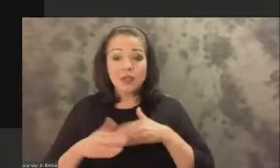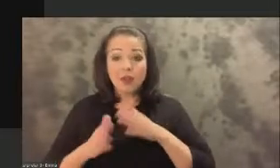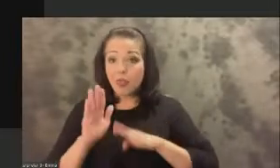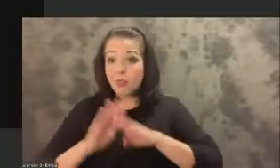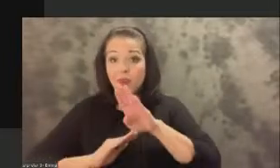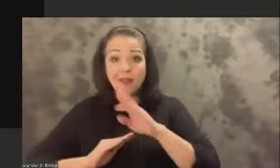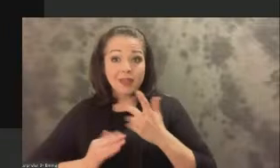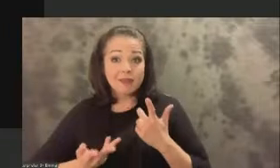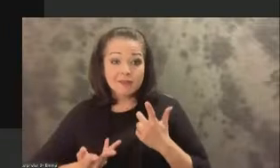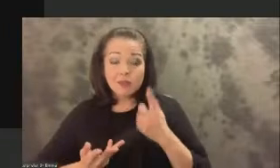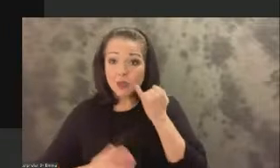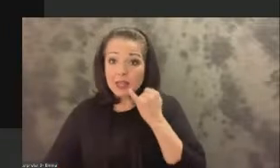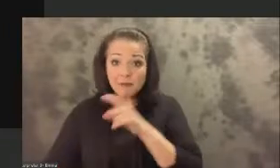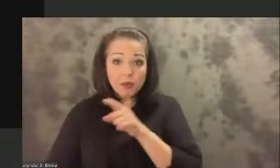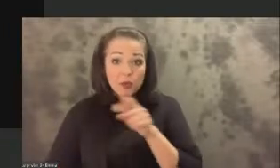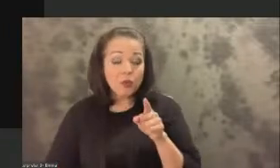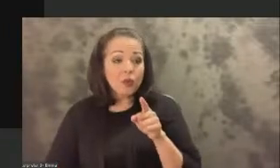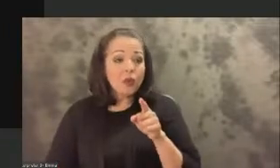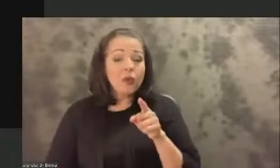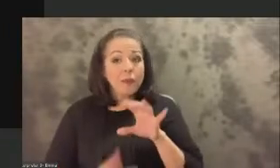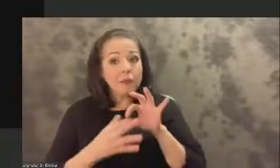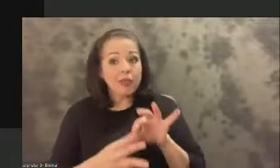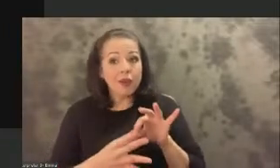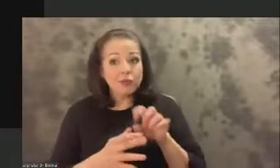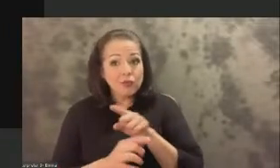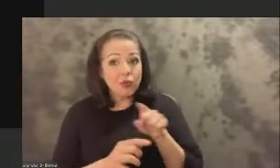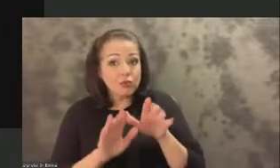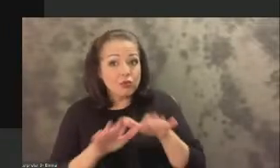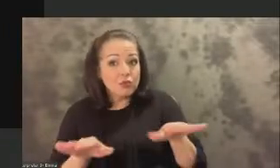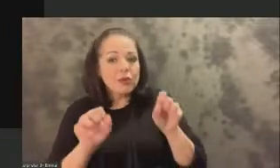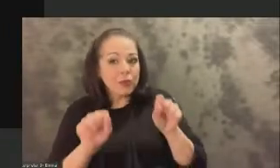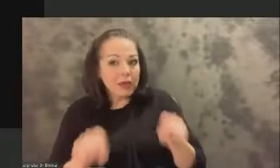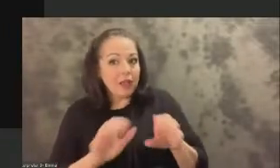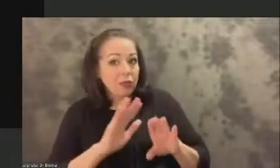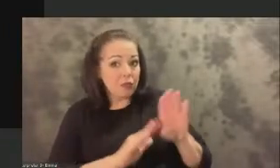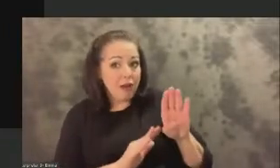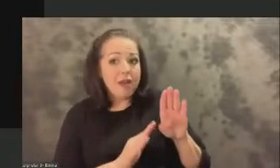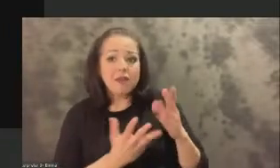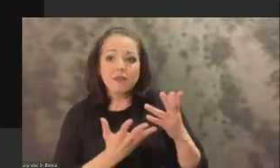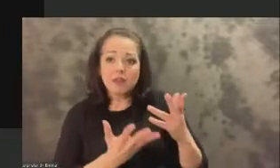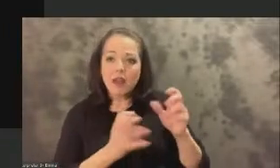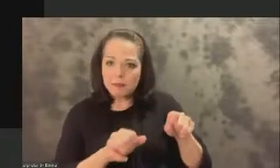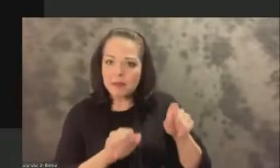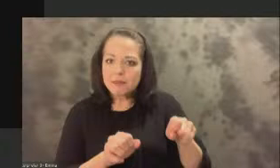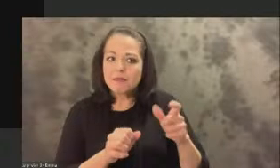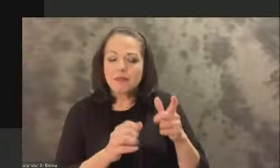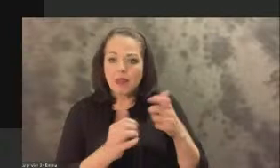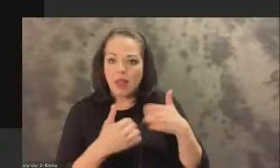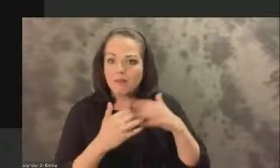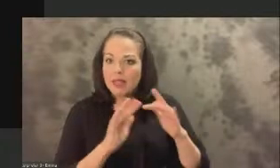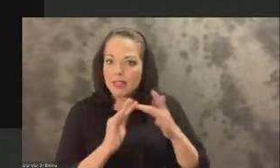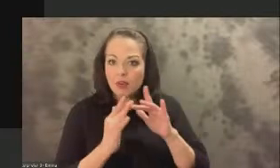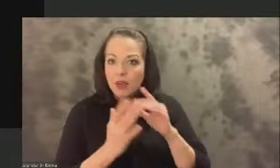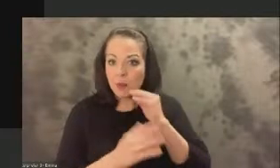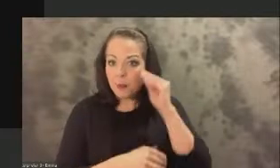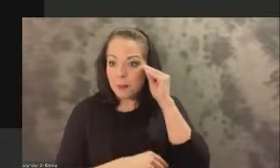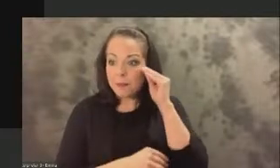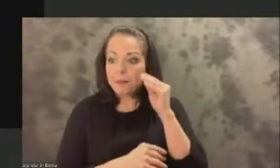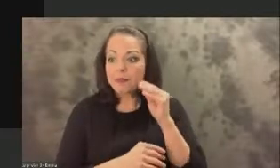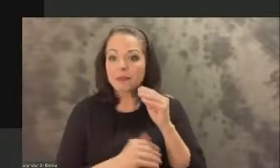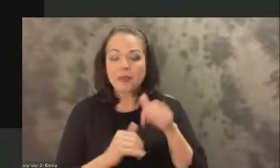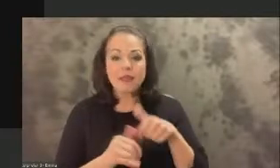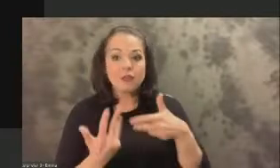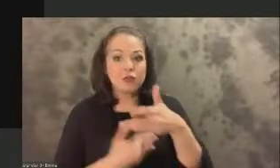So if you happen to belong to those children who are able to thrive, who do have internet at home and this